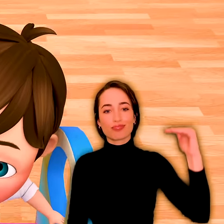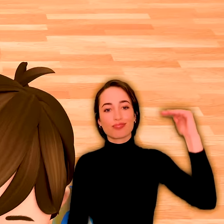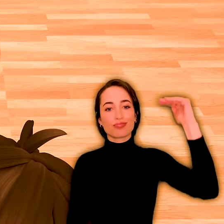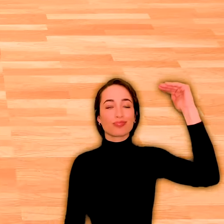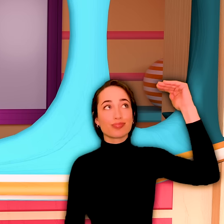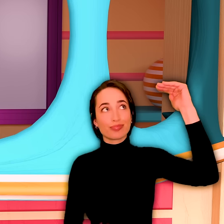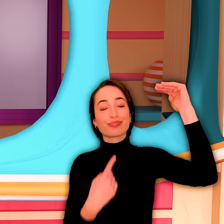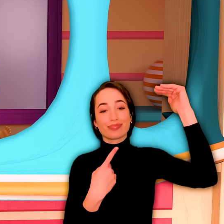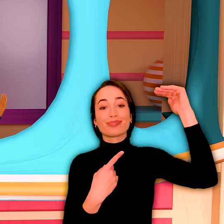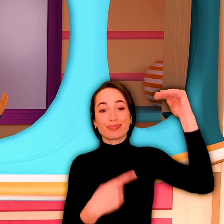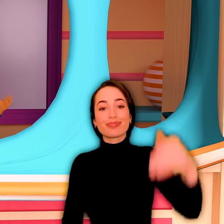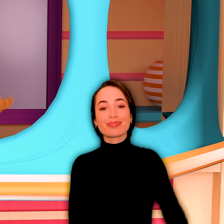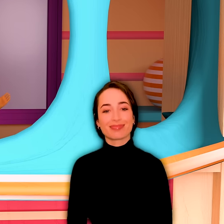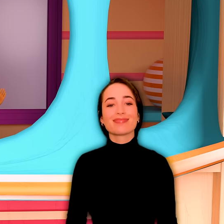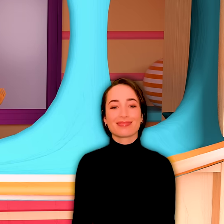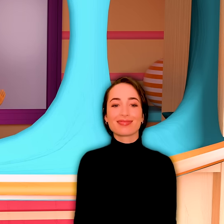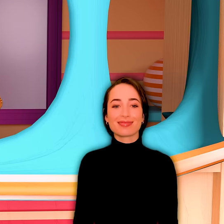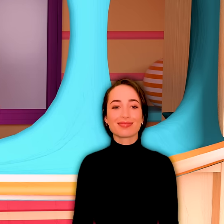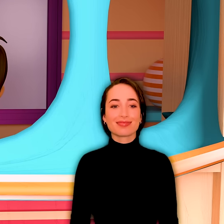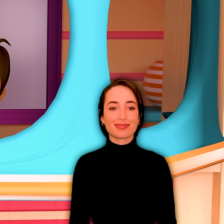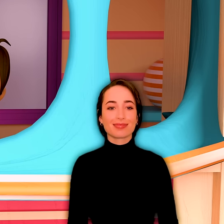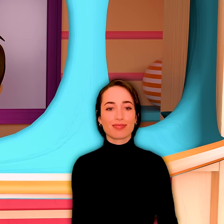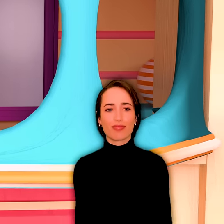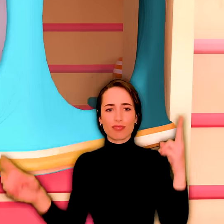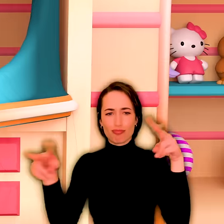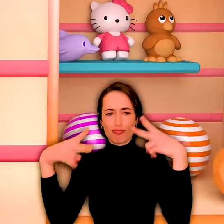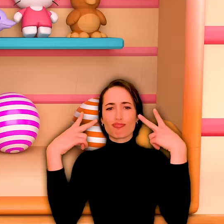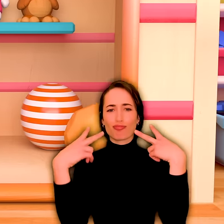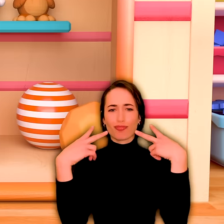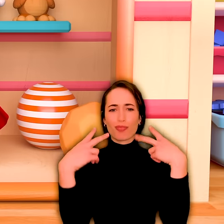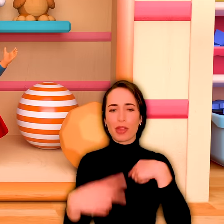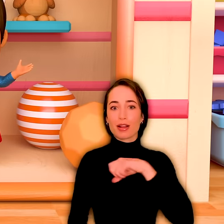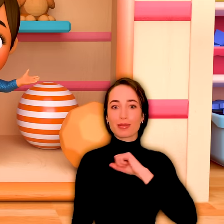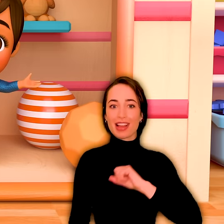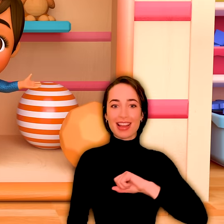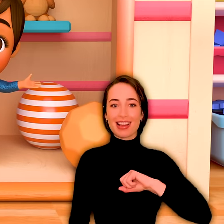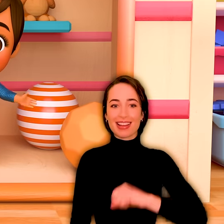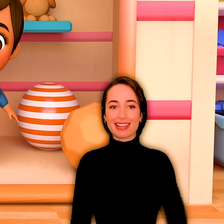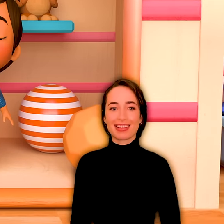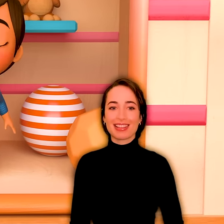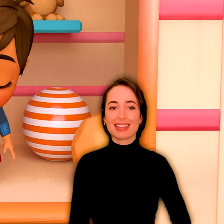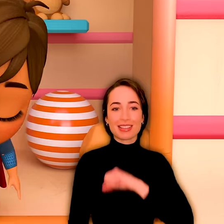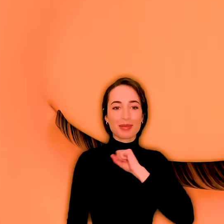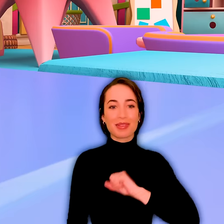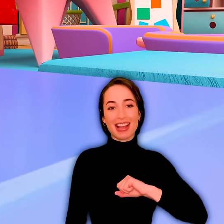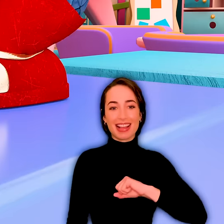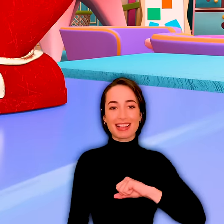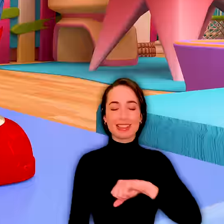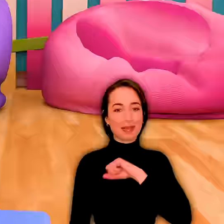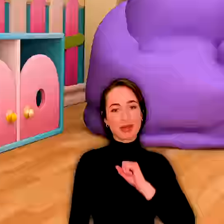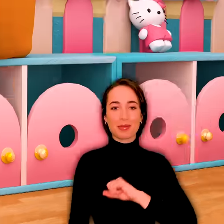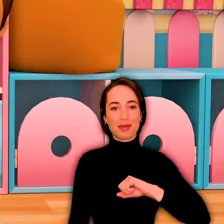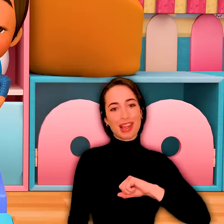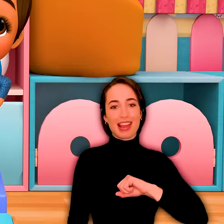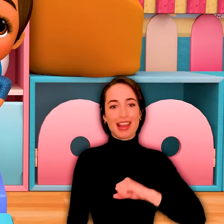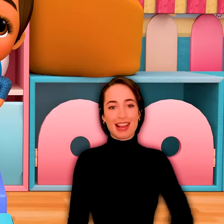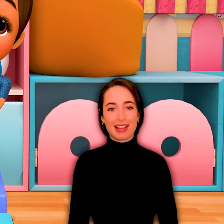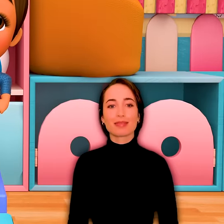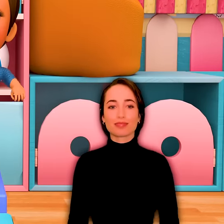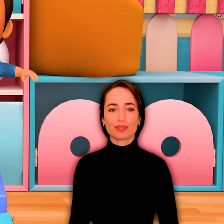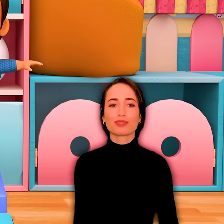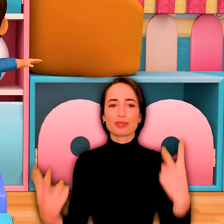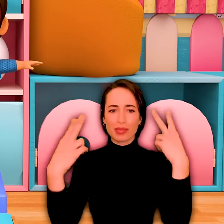that's when i grow up look at me i'm superman superman superman